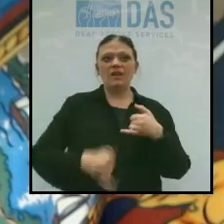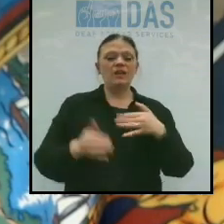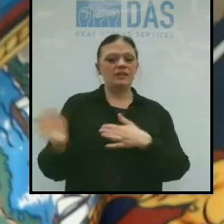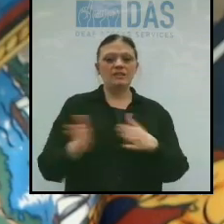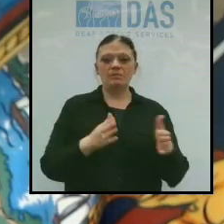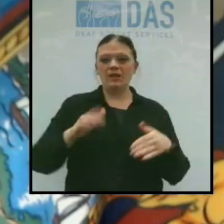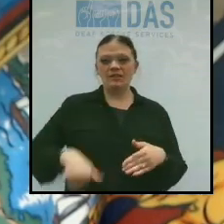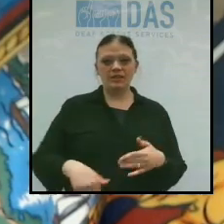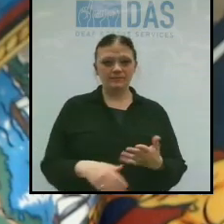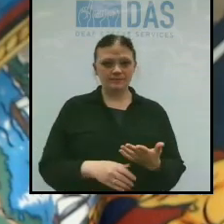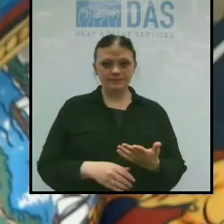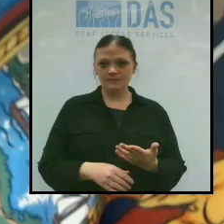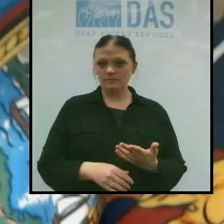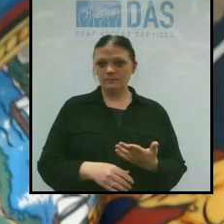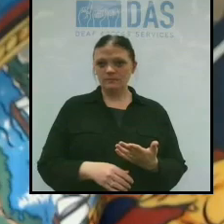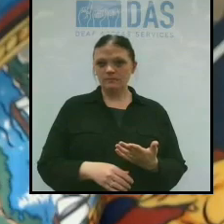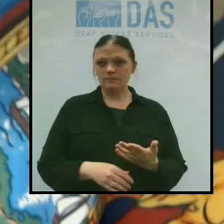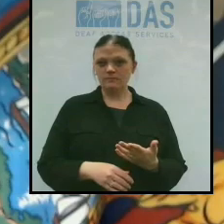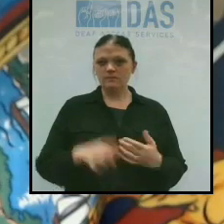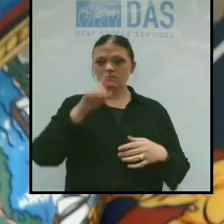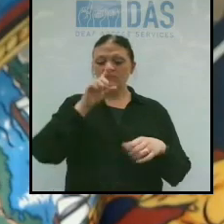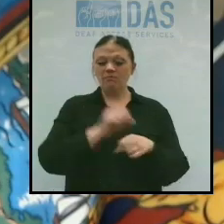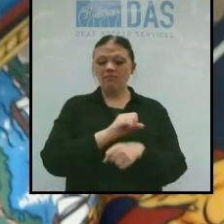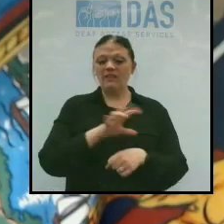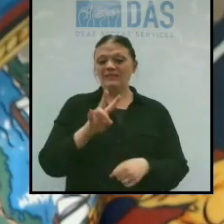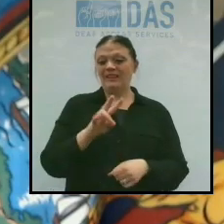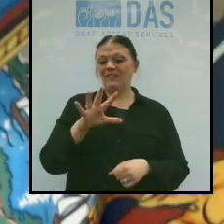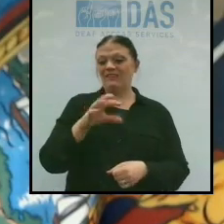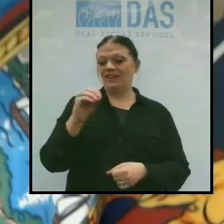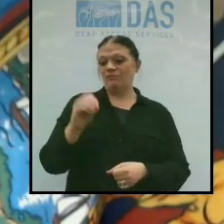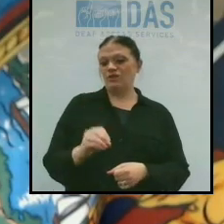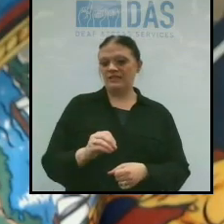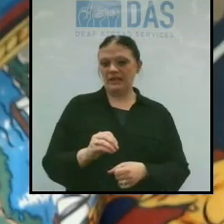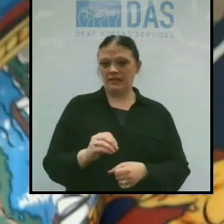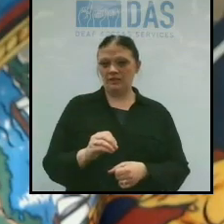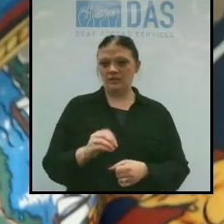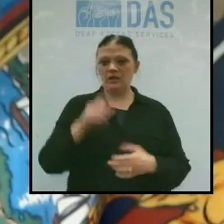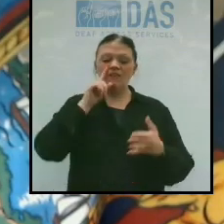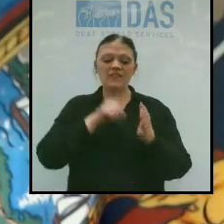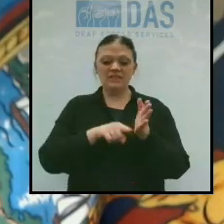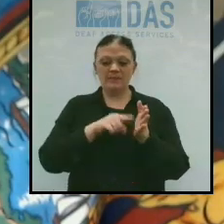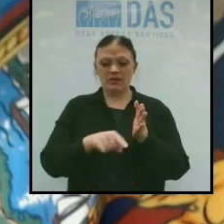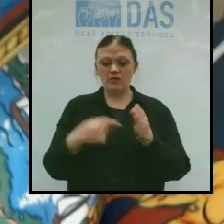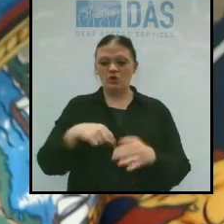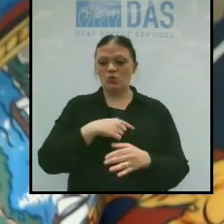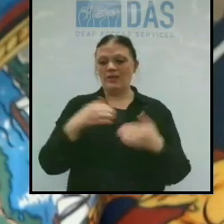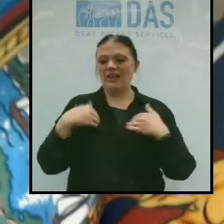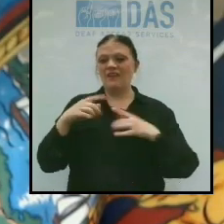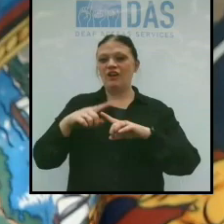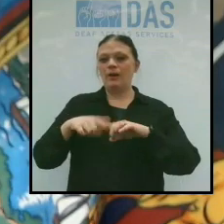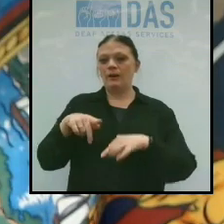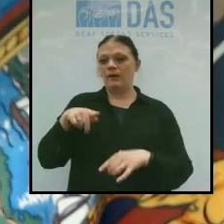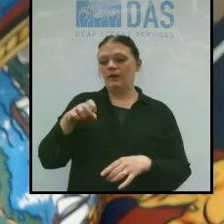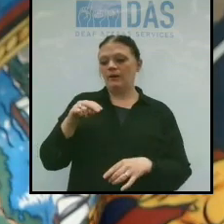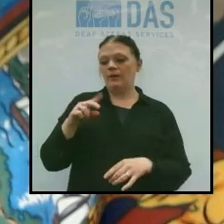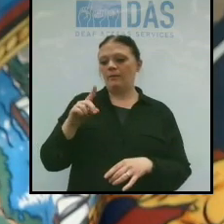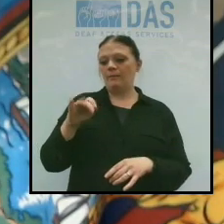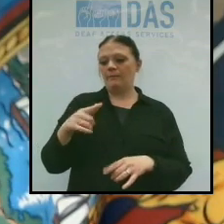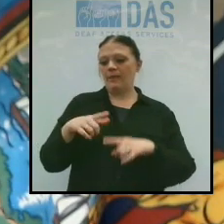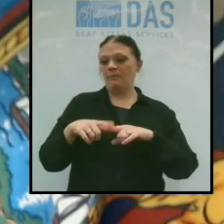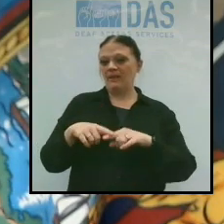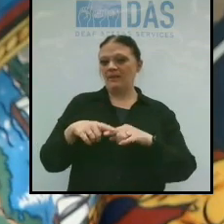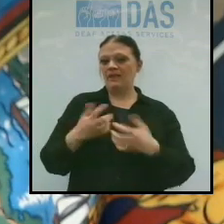yet. Actually, 75% of the inspections that we have pending are meet